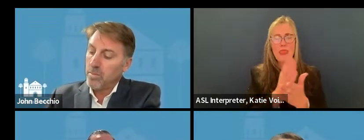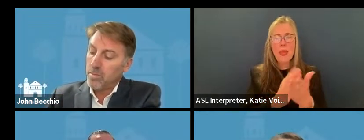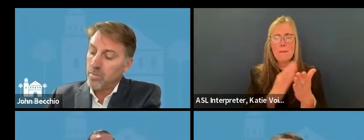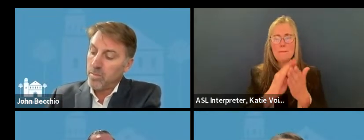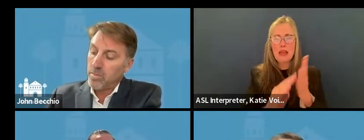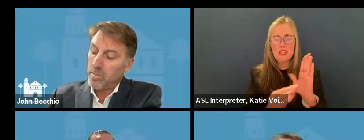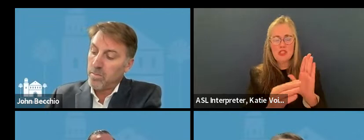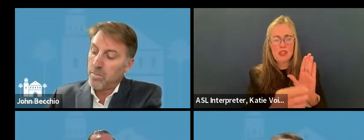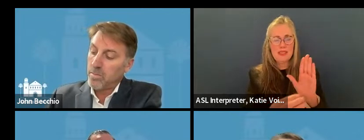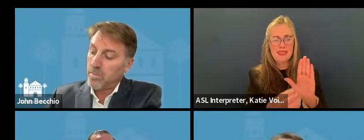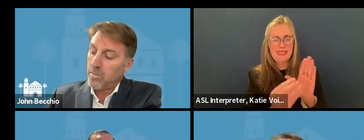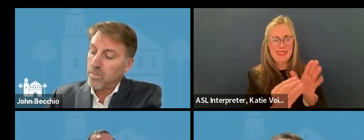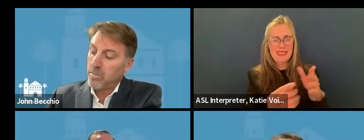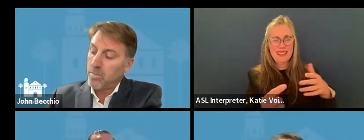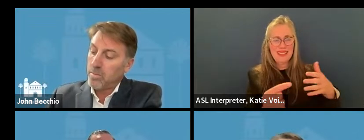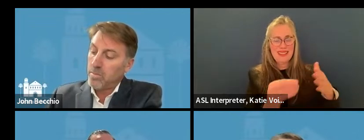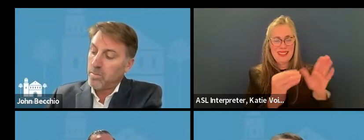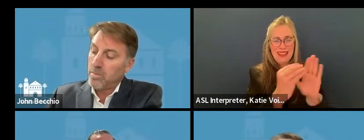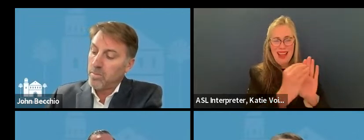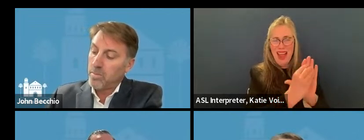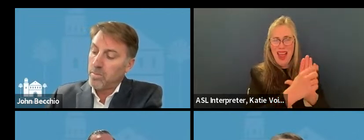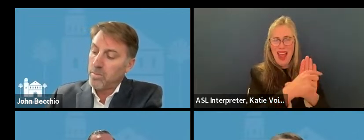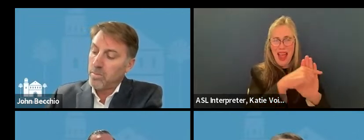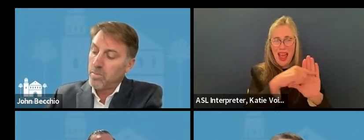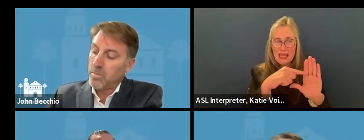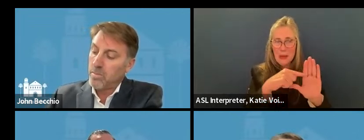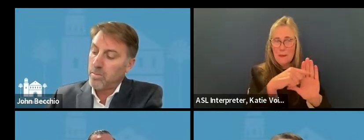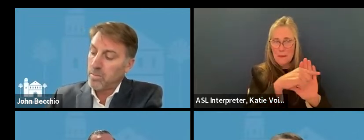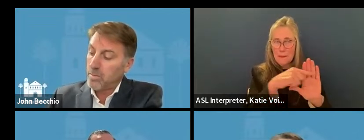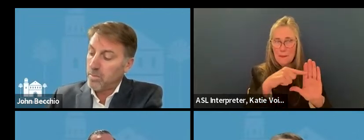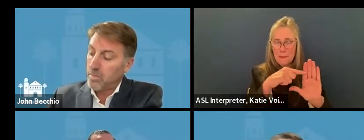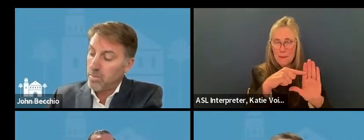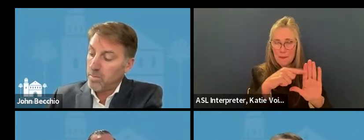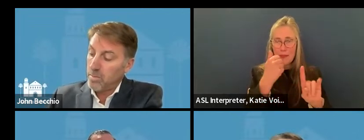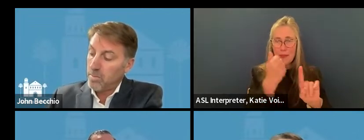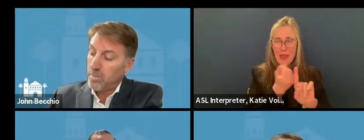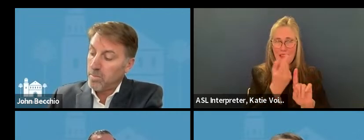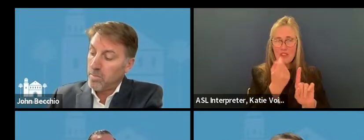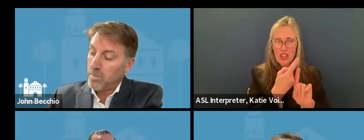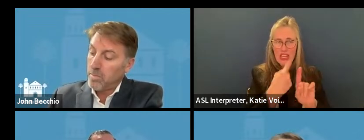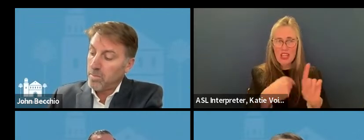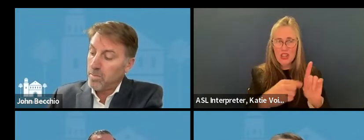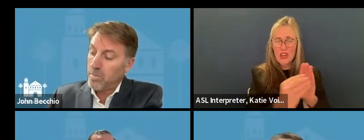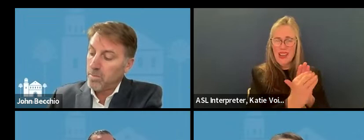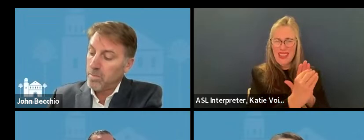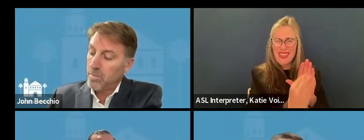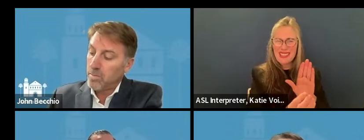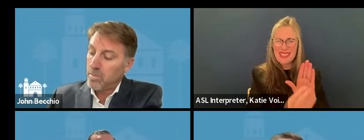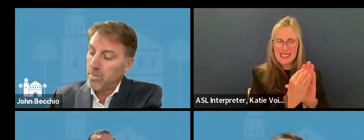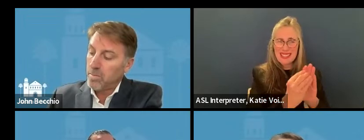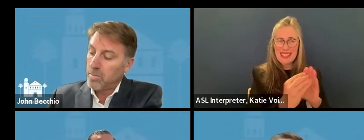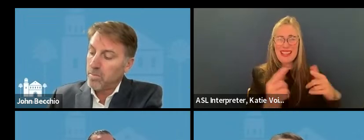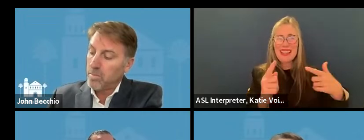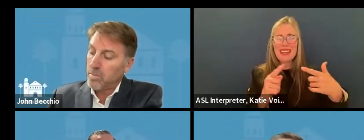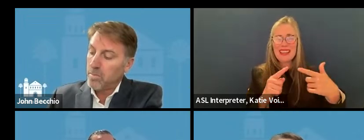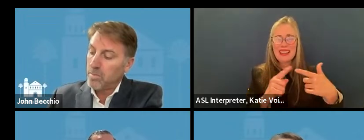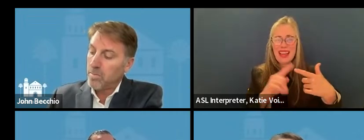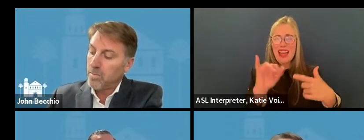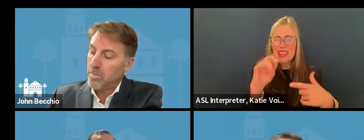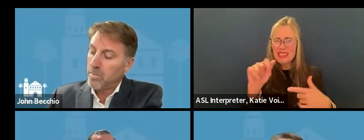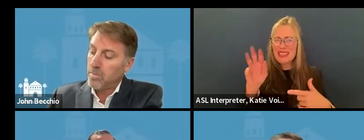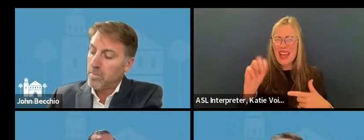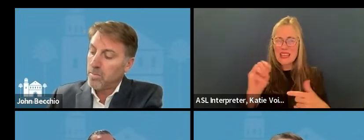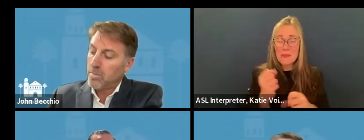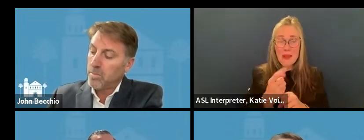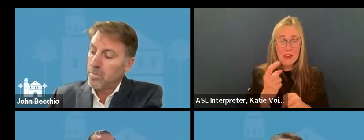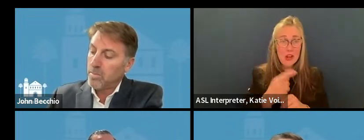purposes, not to exceed annual amount. And this way it's clear for everyone that yes,